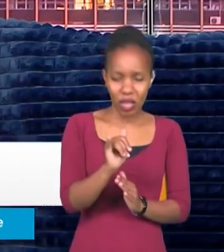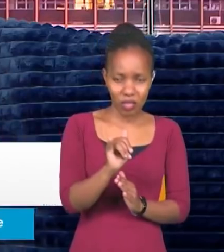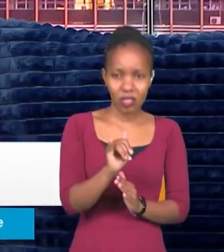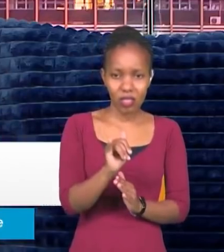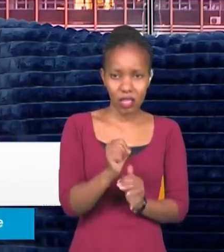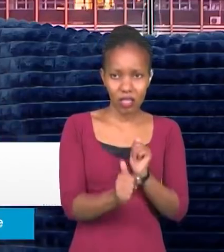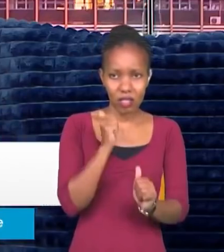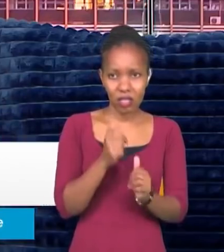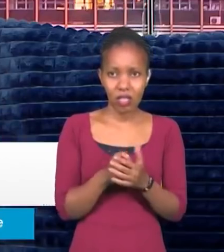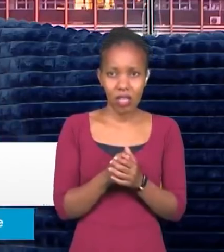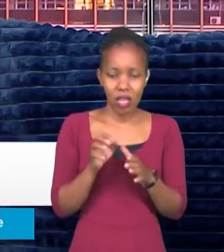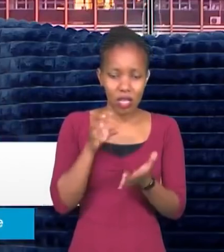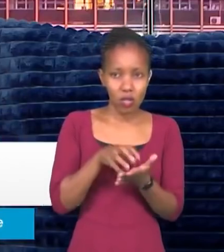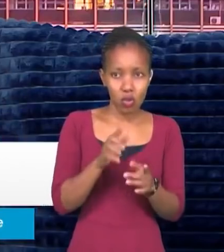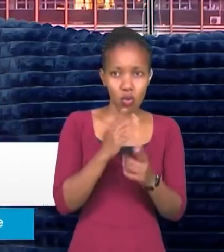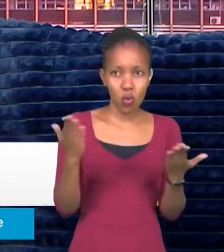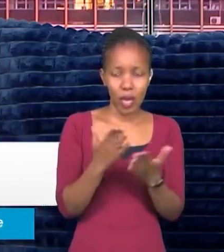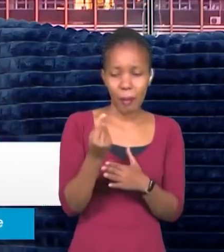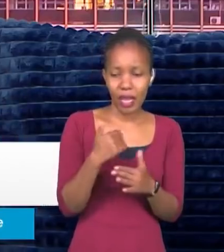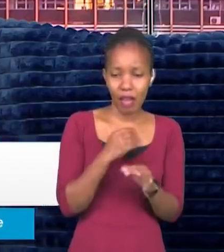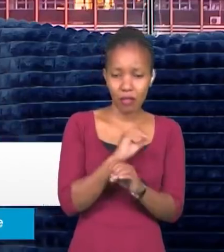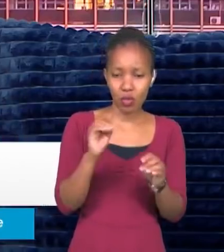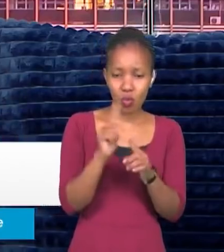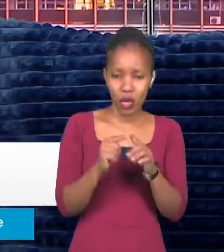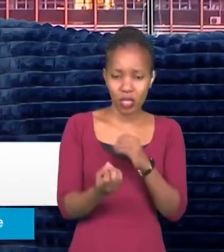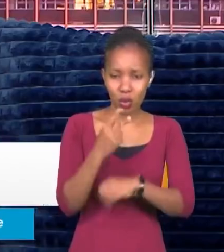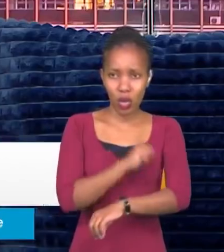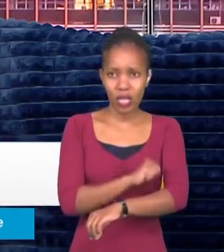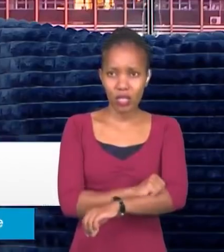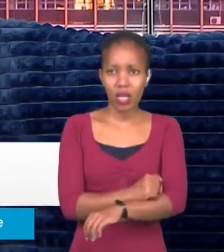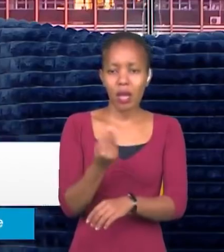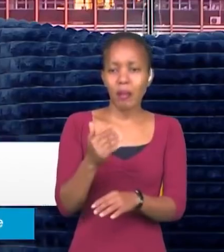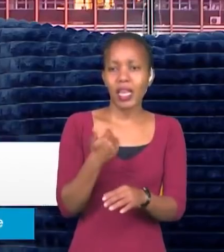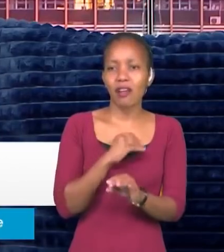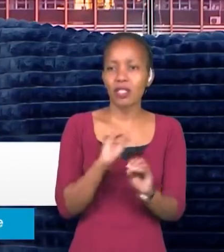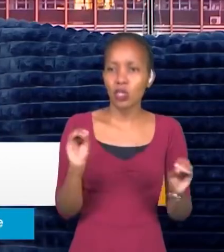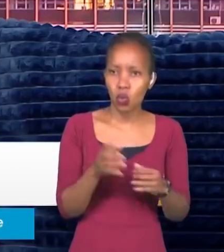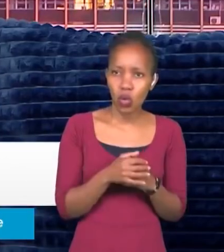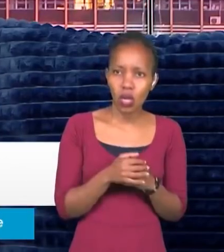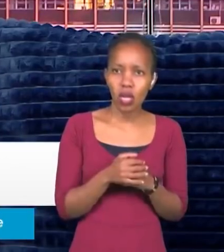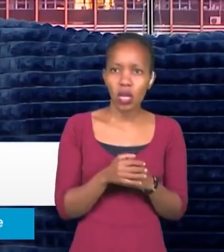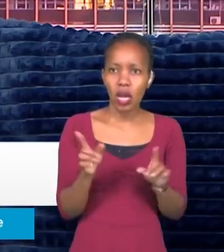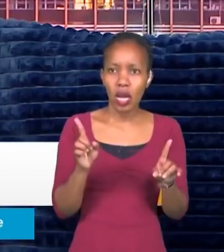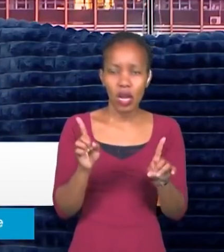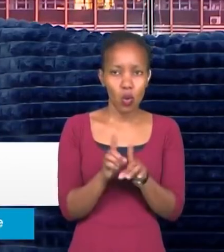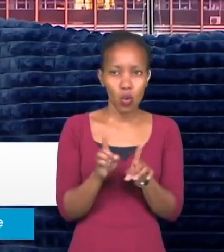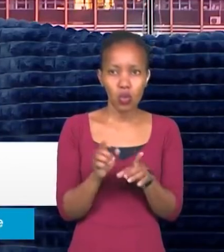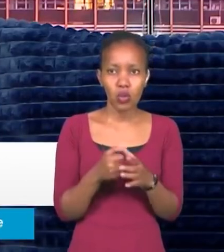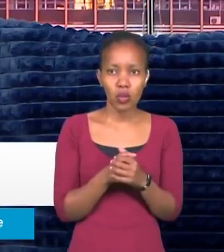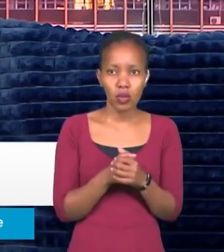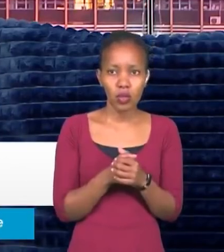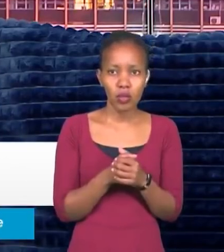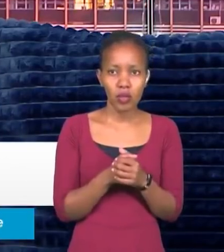I didn't have cash, you know. When I was in high school, you don't have pocket money. I went through situations where I was